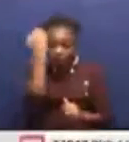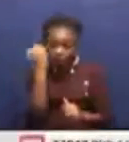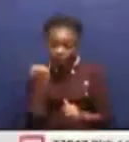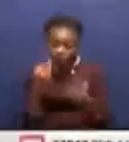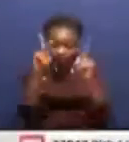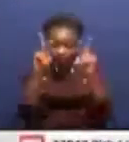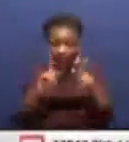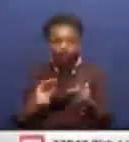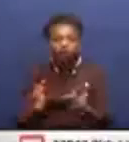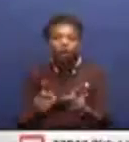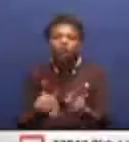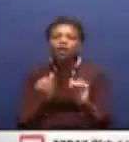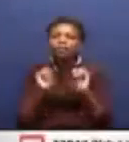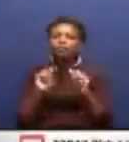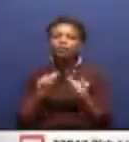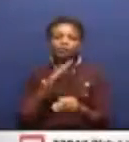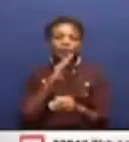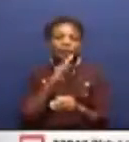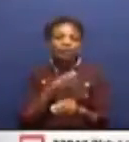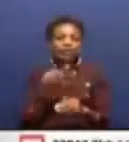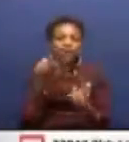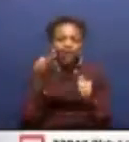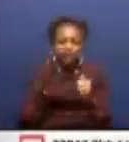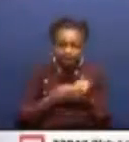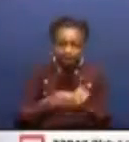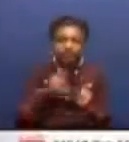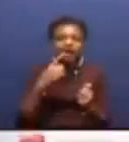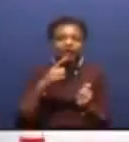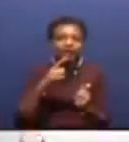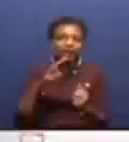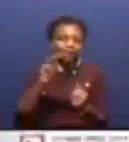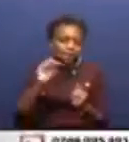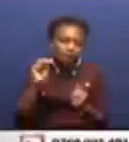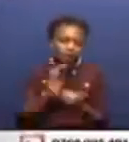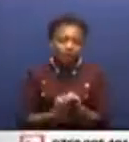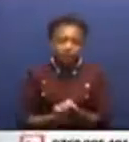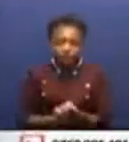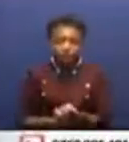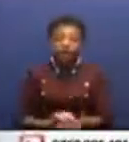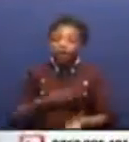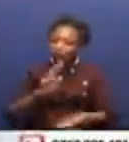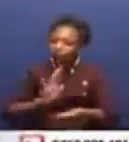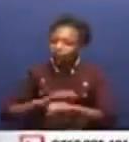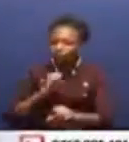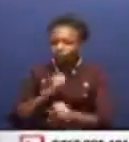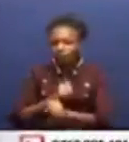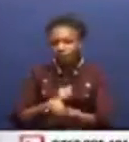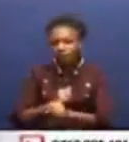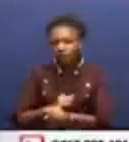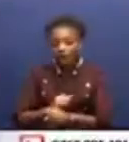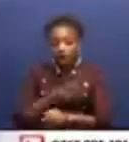shilingi milioni 830. A great job in recoveries. Actually over